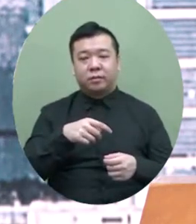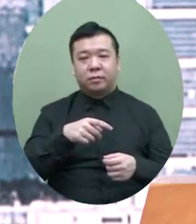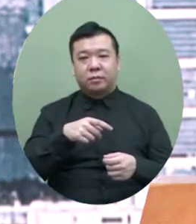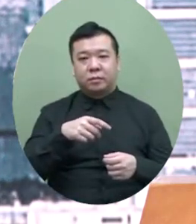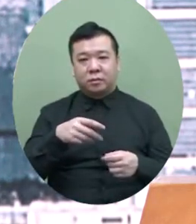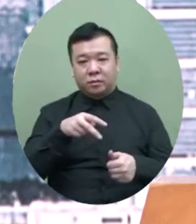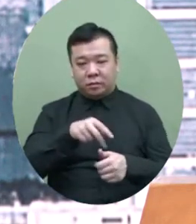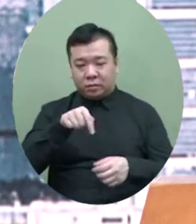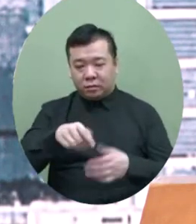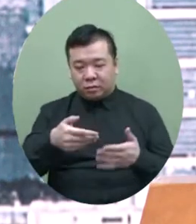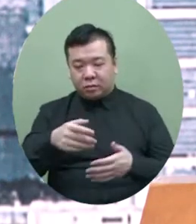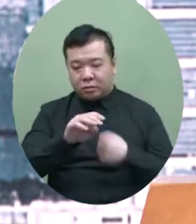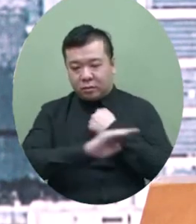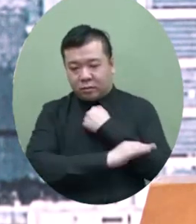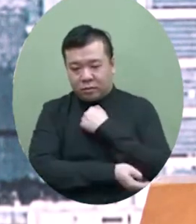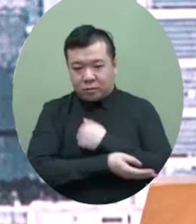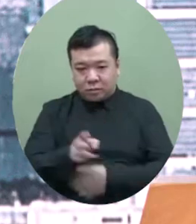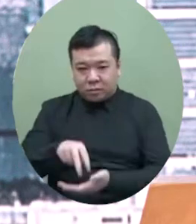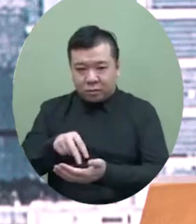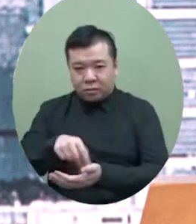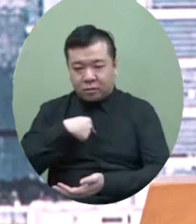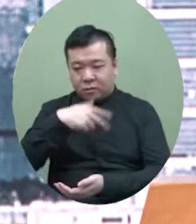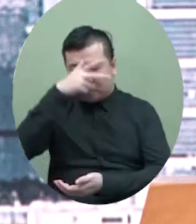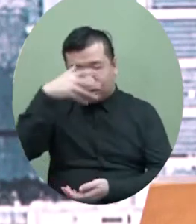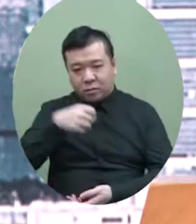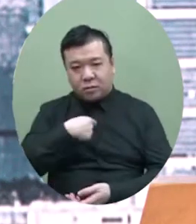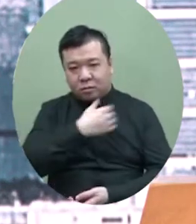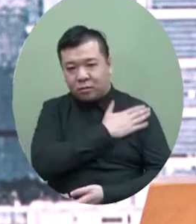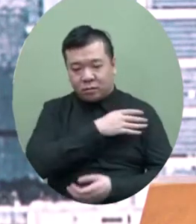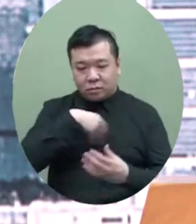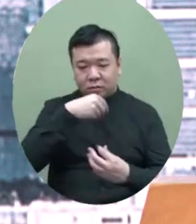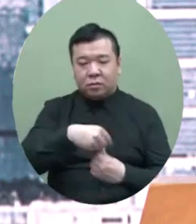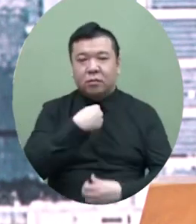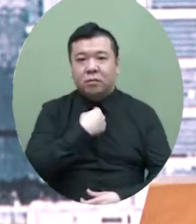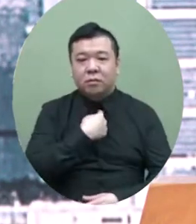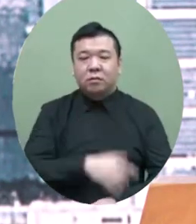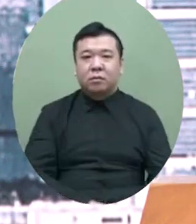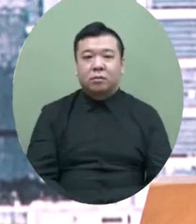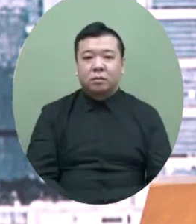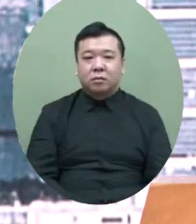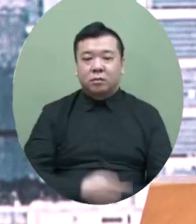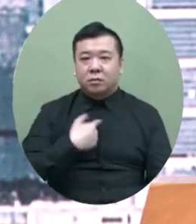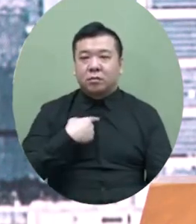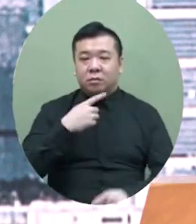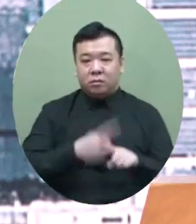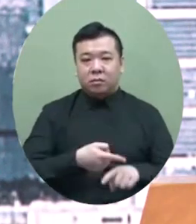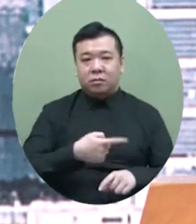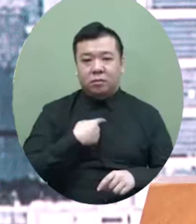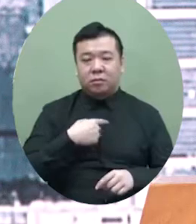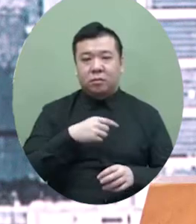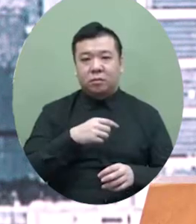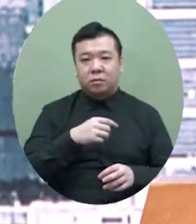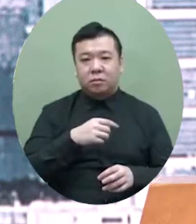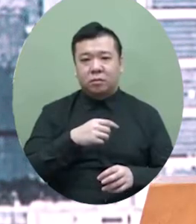executive. Okay? So I need to meet with this Chief Justice, who is the head of the judiciary, to discuss those